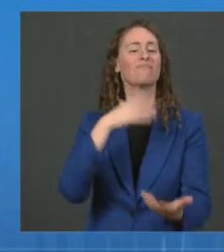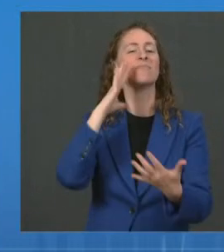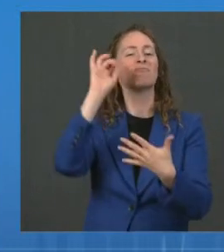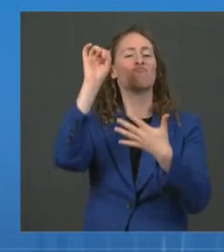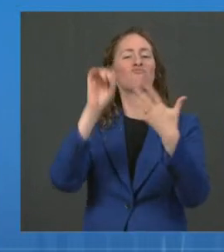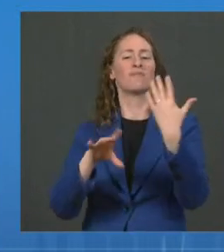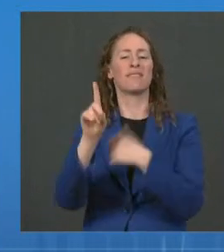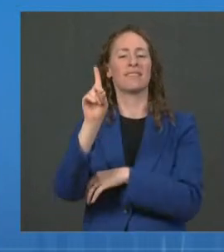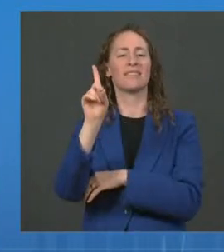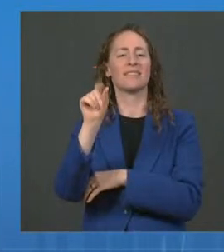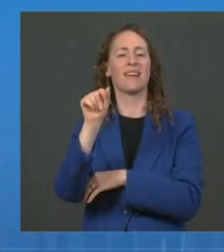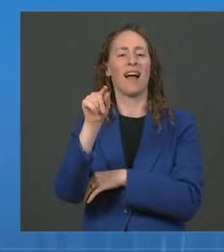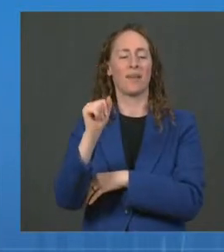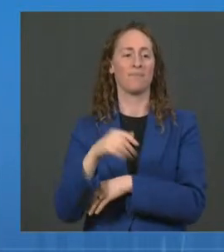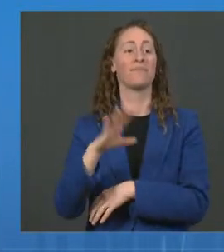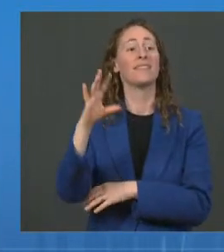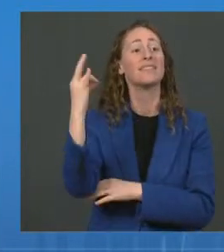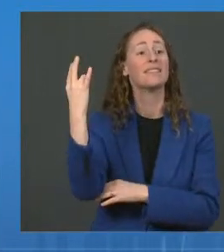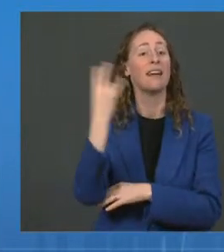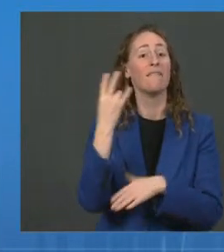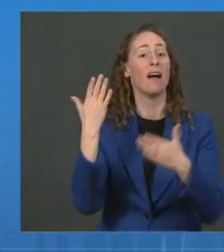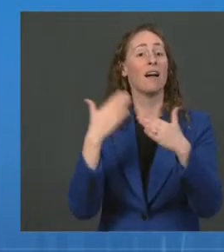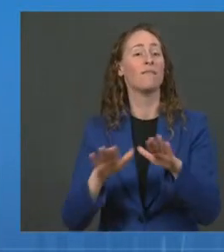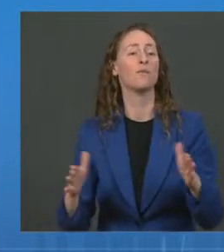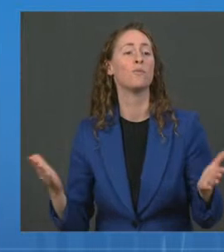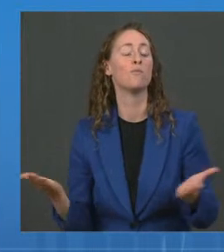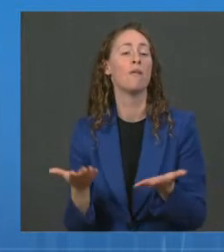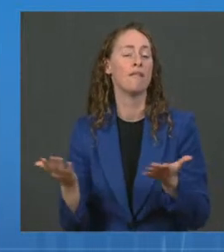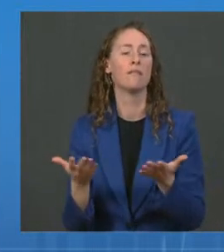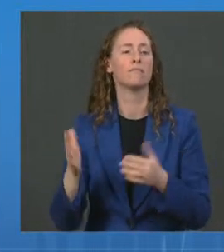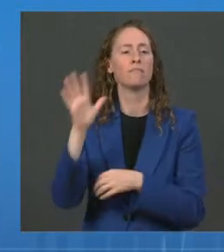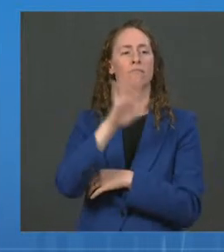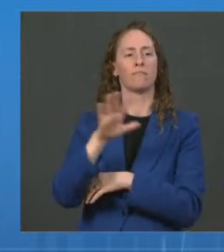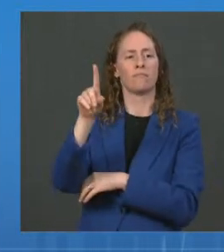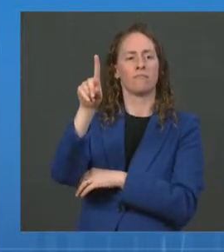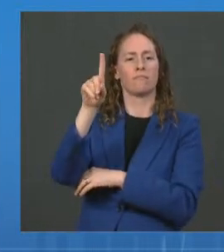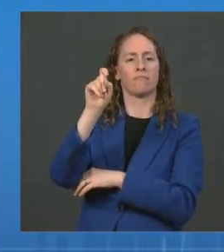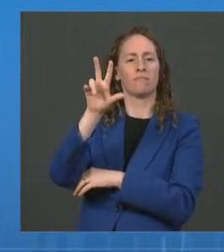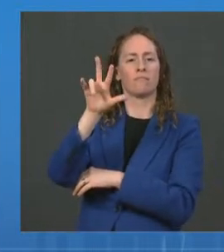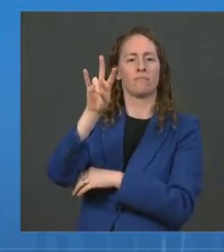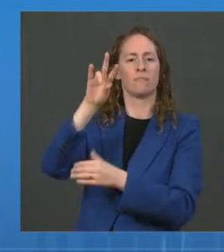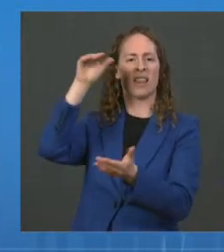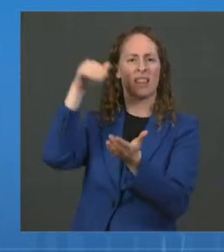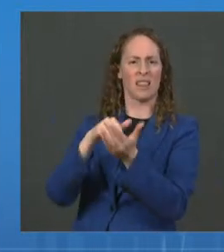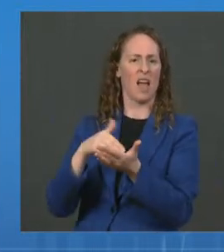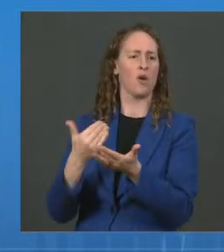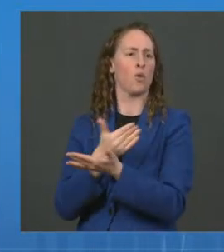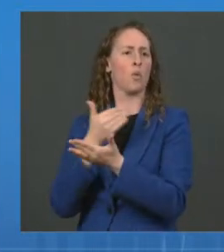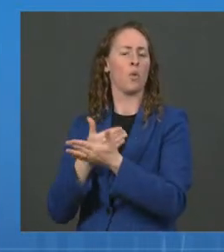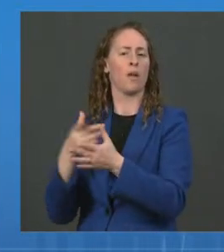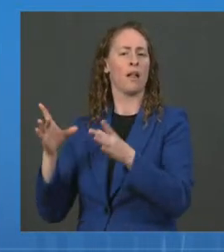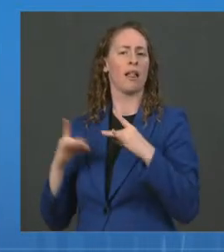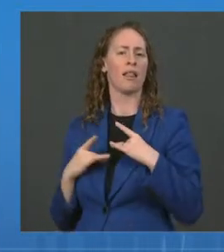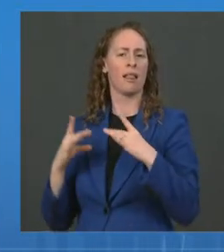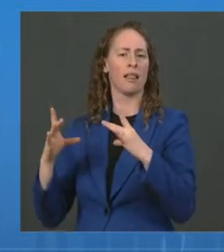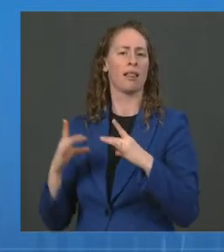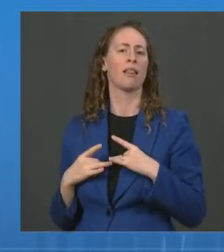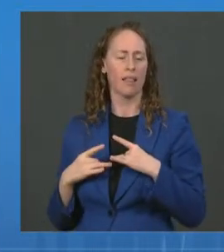Our 7-day average is about 136,000 cases per day, and our 7-day average of hospital admissions is